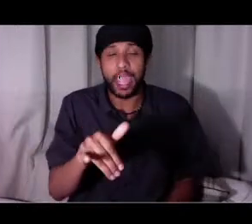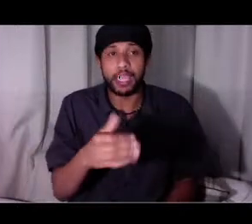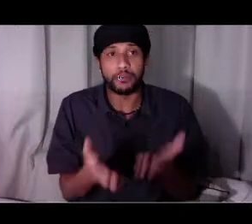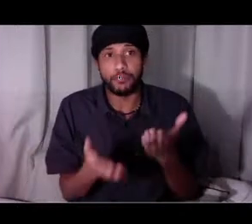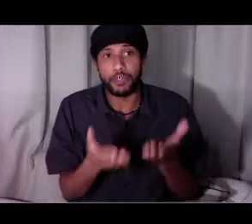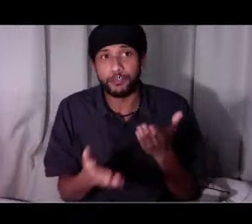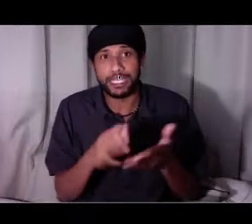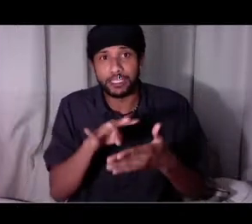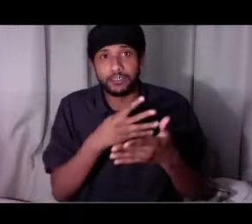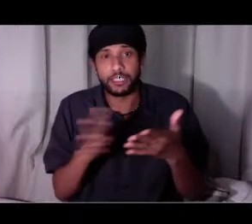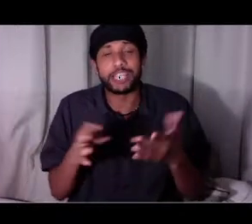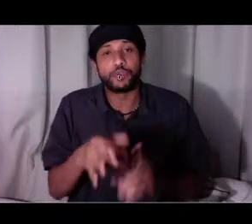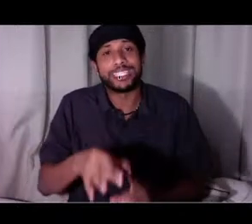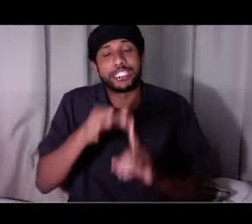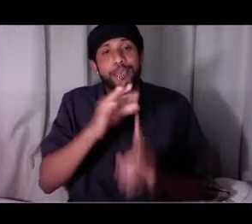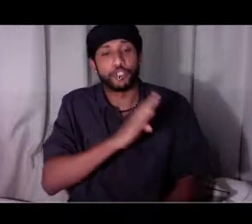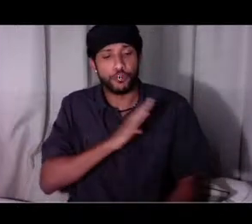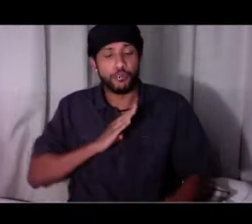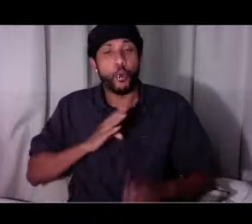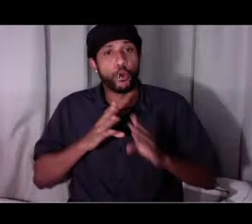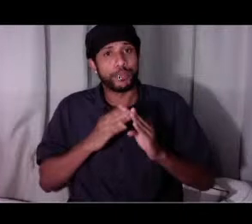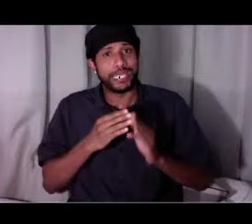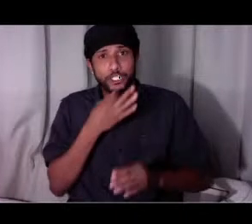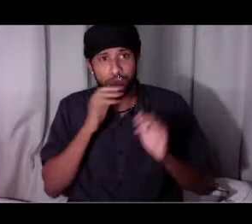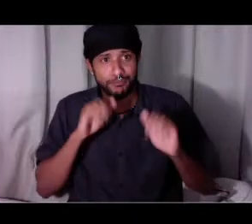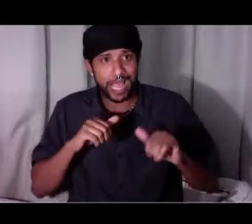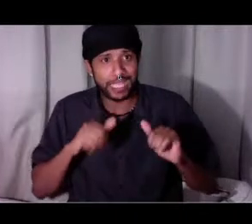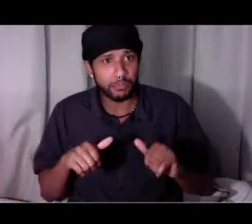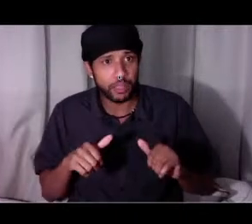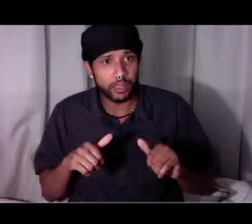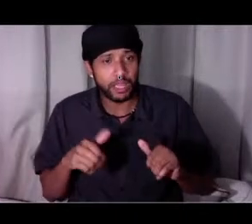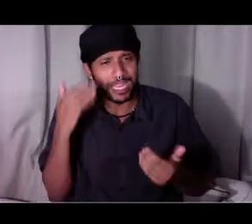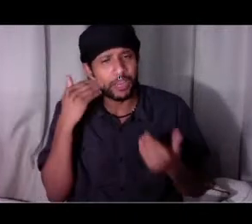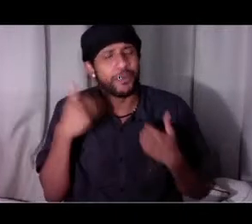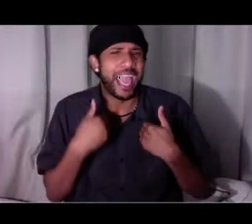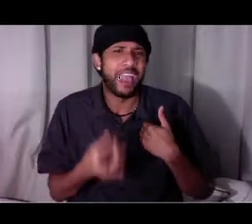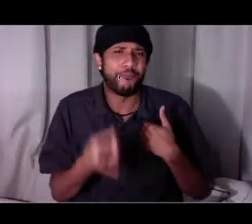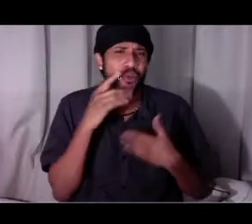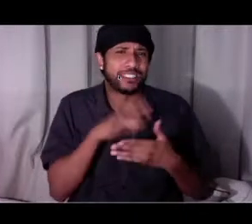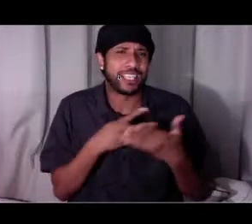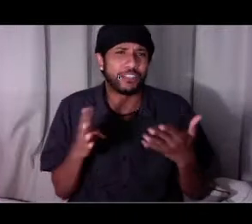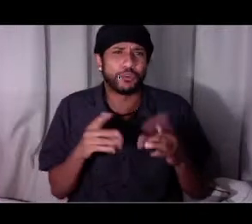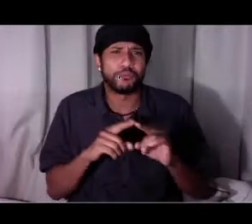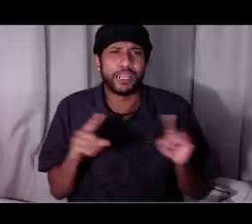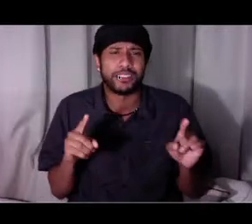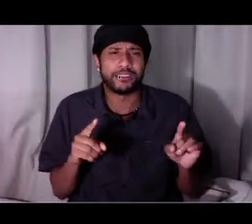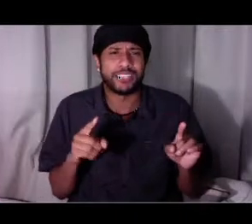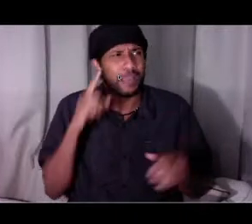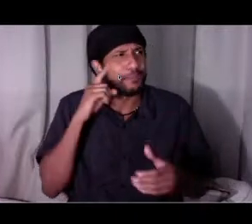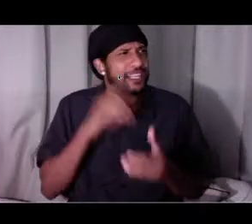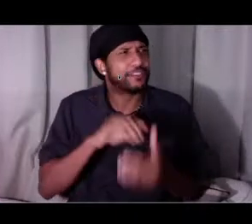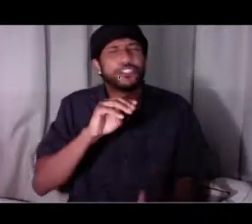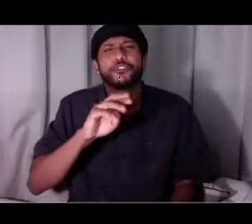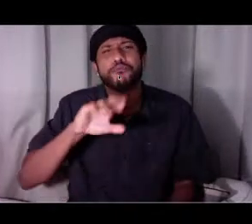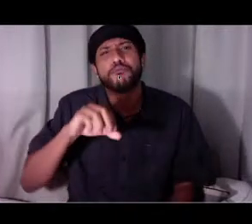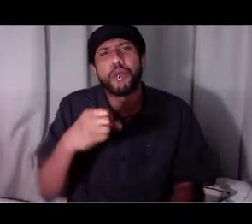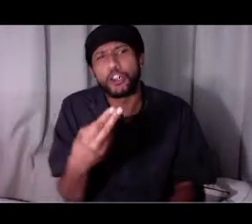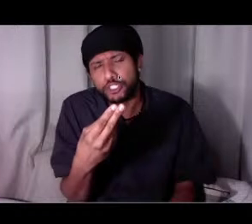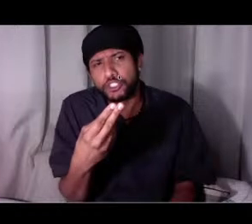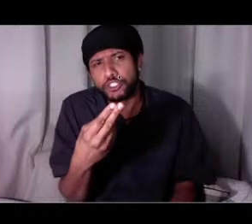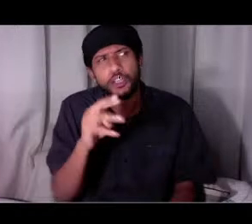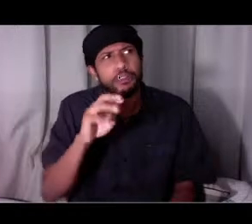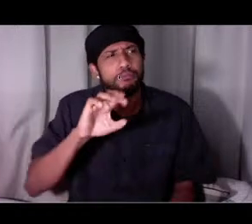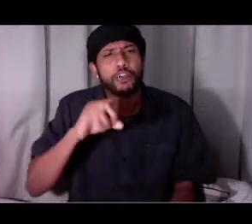maybe schedule a special board meeting as soon as possible I know we have one scheduled uh I believe March